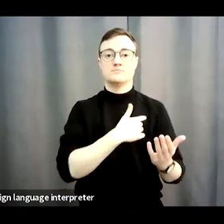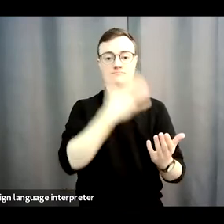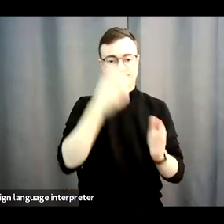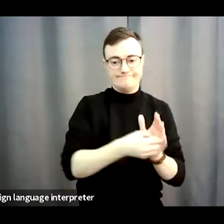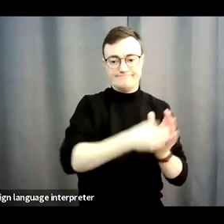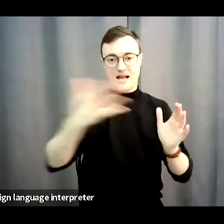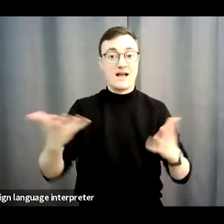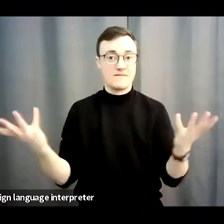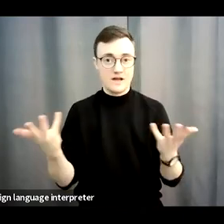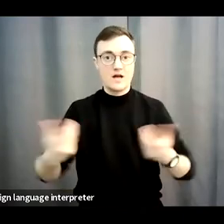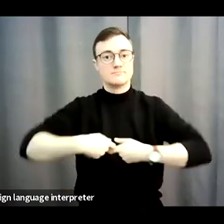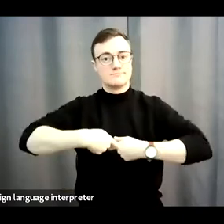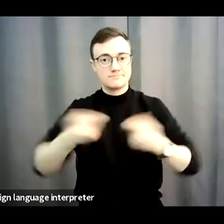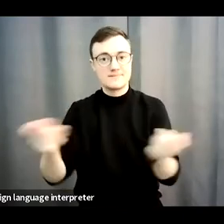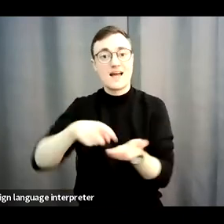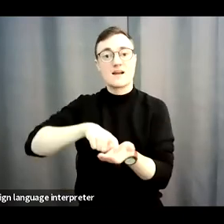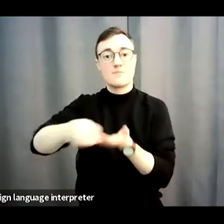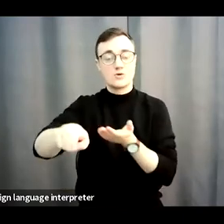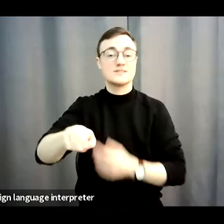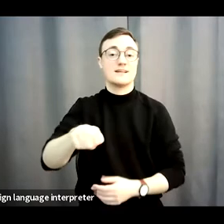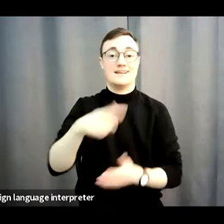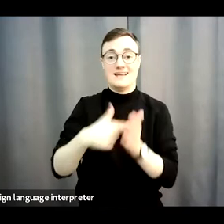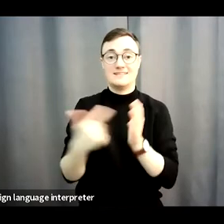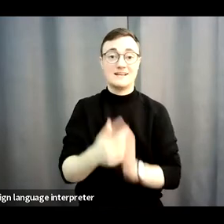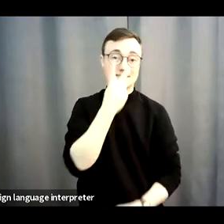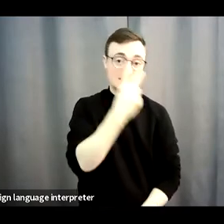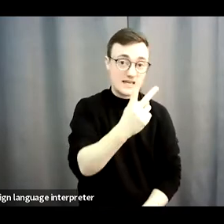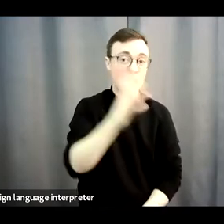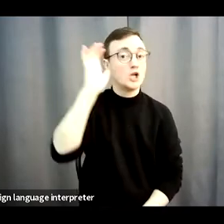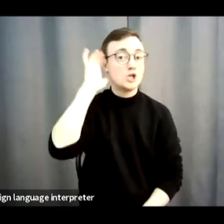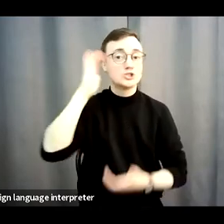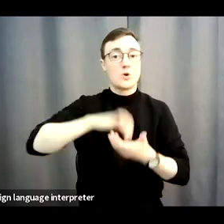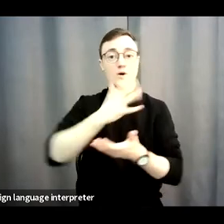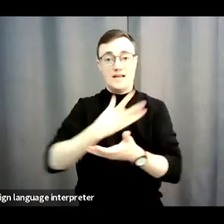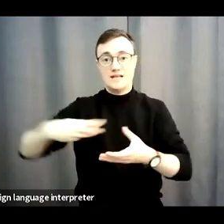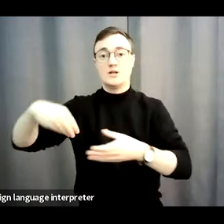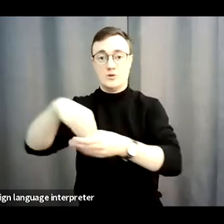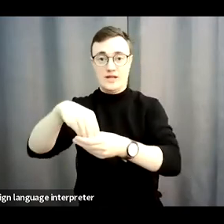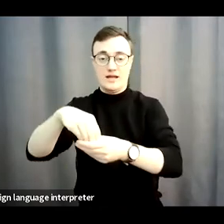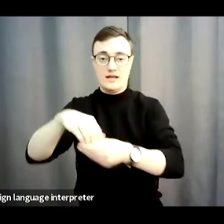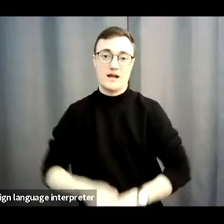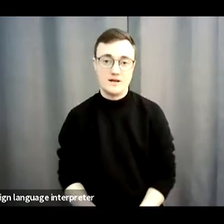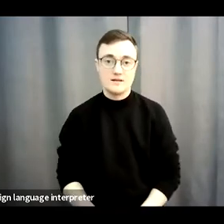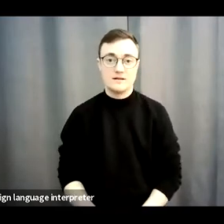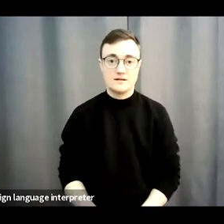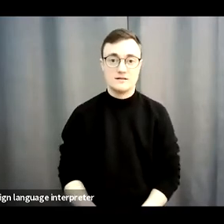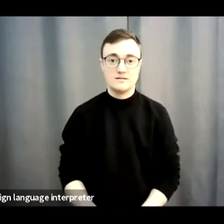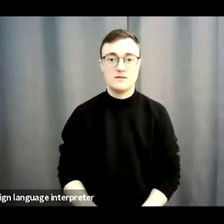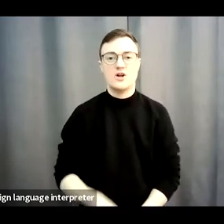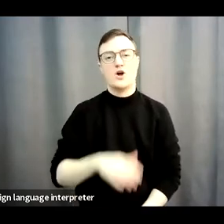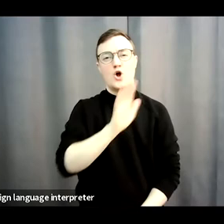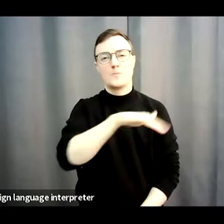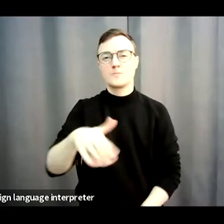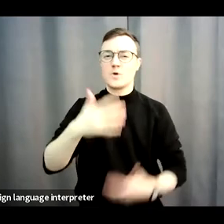the report, See, Listen, and Include: Participation of Children and Youth with Disabilities in